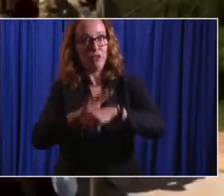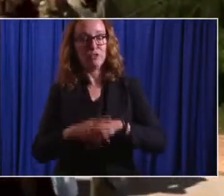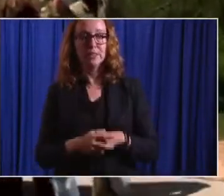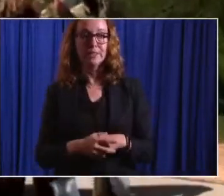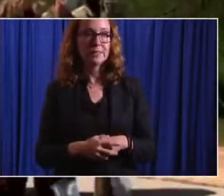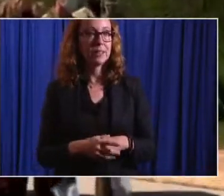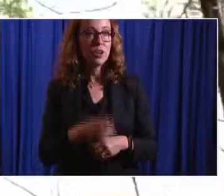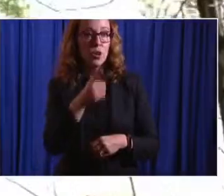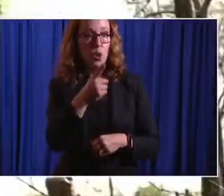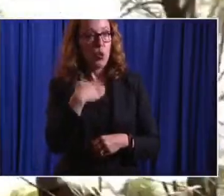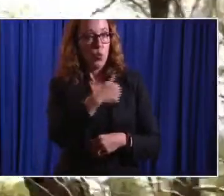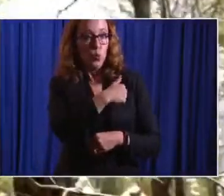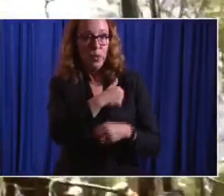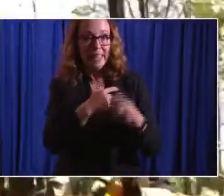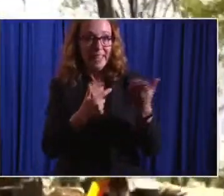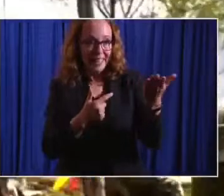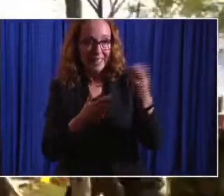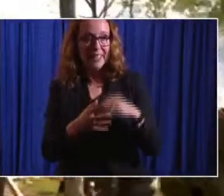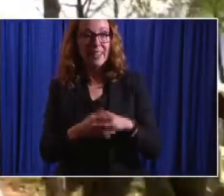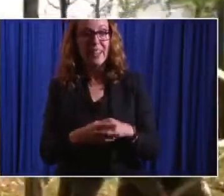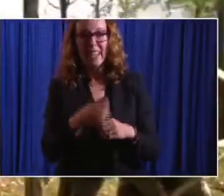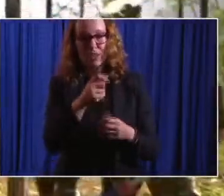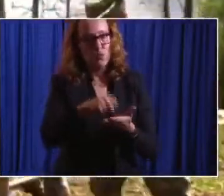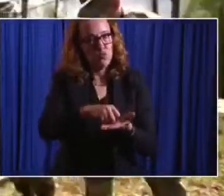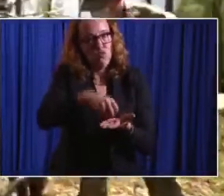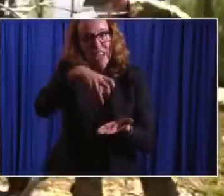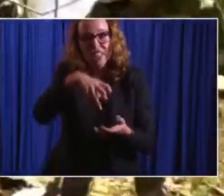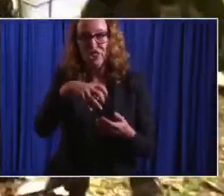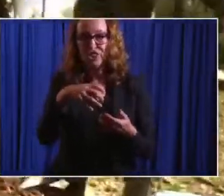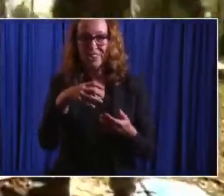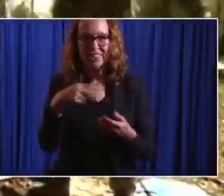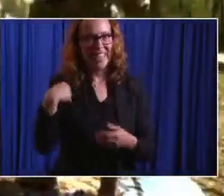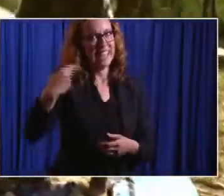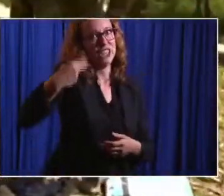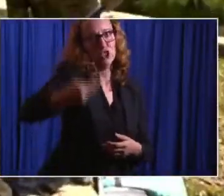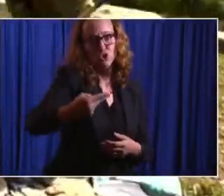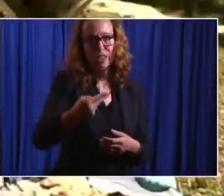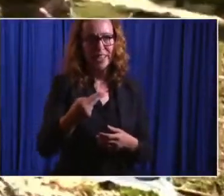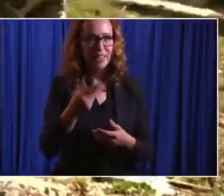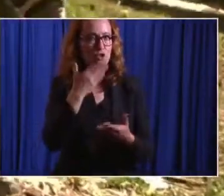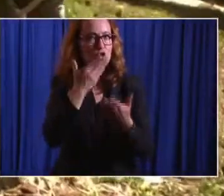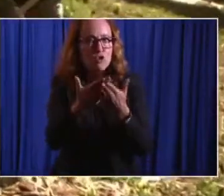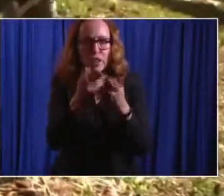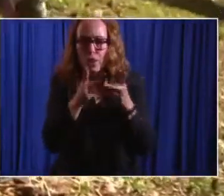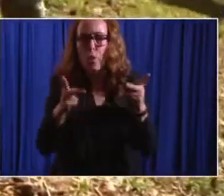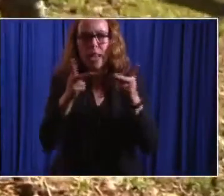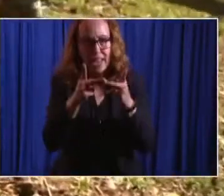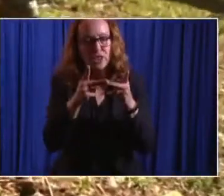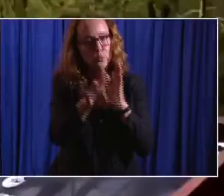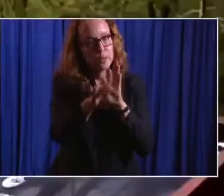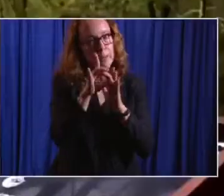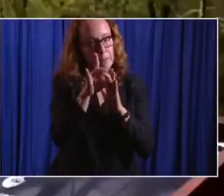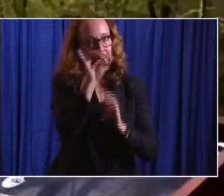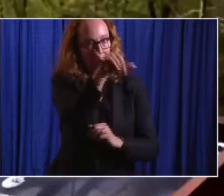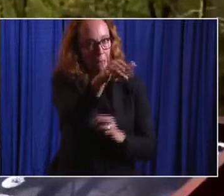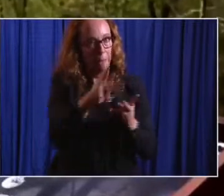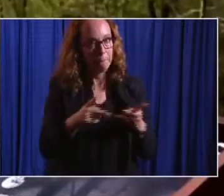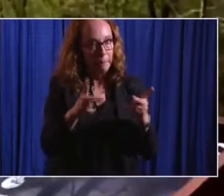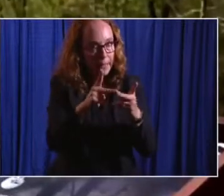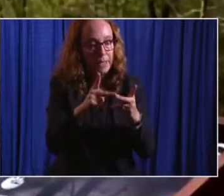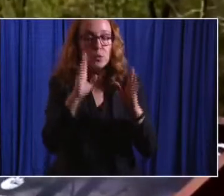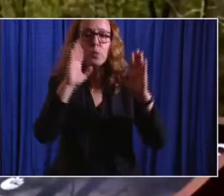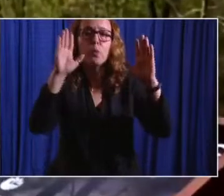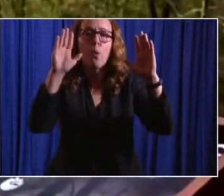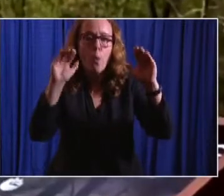Memorial Grove due to its rich history and its central location. It is a beautiful spot, and I hope the grove brings